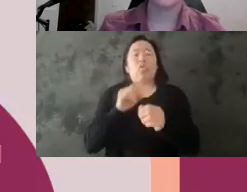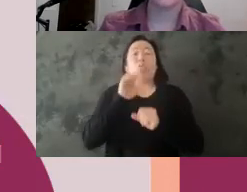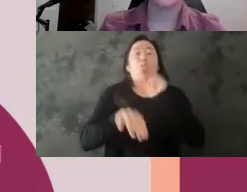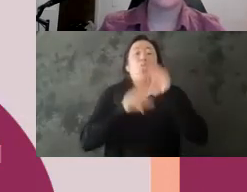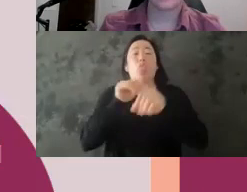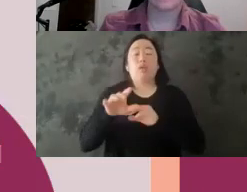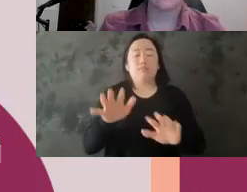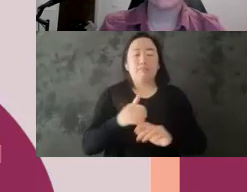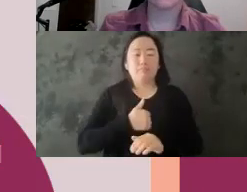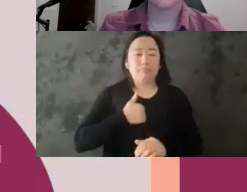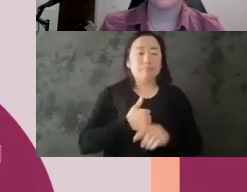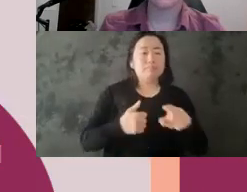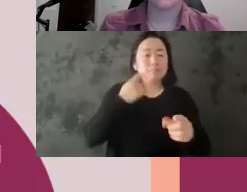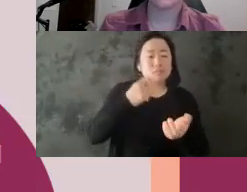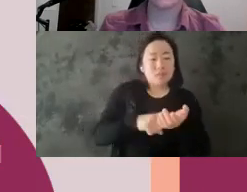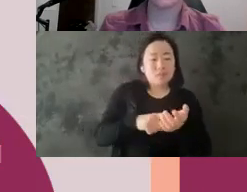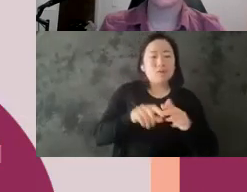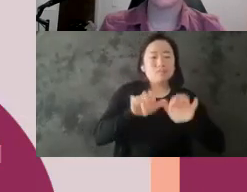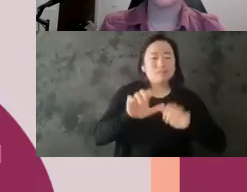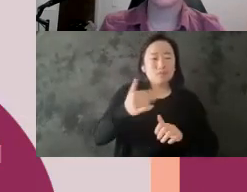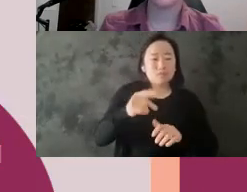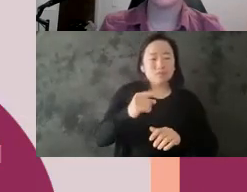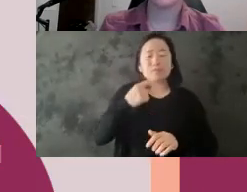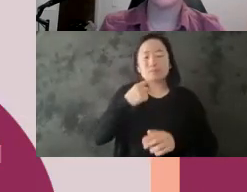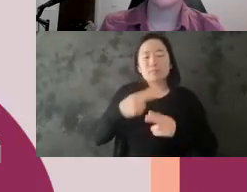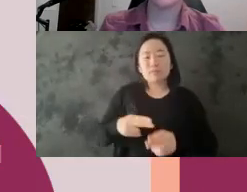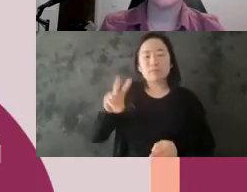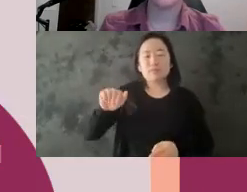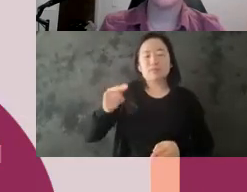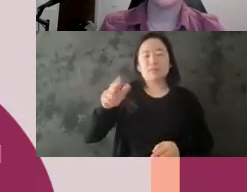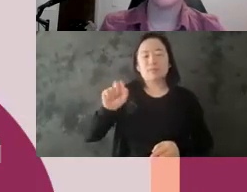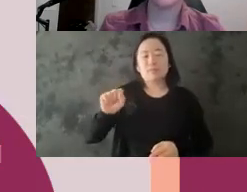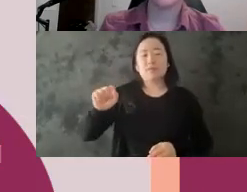about vagus nerve engagement. Yeah, we're going to talk a little bit about polyvagal theory today.